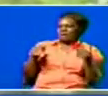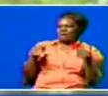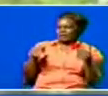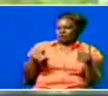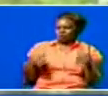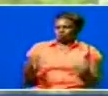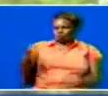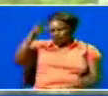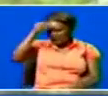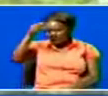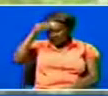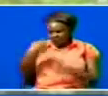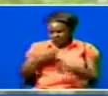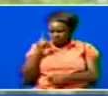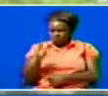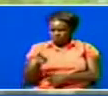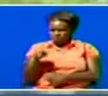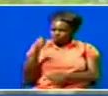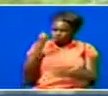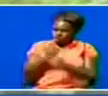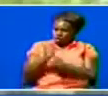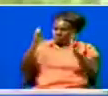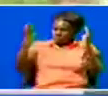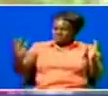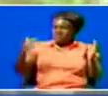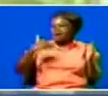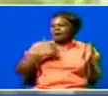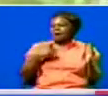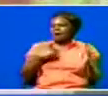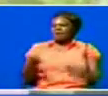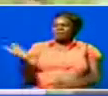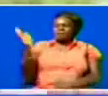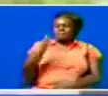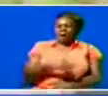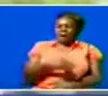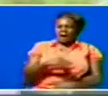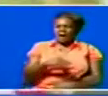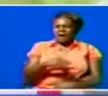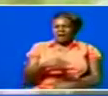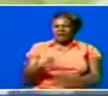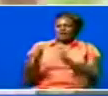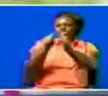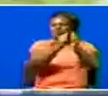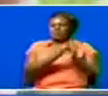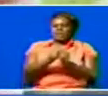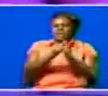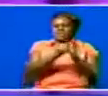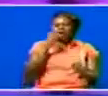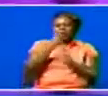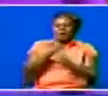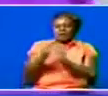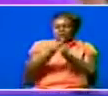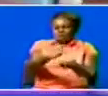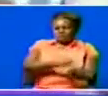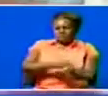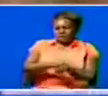sana. Kwa hivyo kuna kazi kubwa ya kuwarudisha hawa nyuki ili watengeneze asali. On